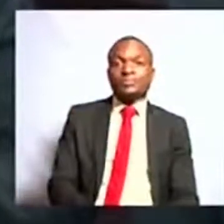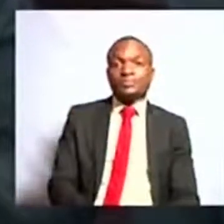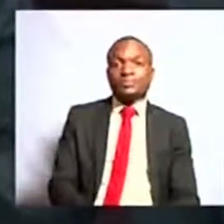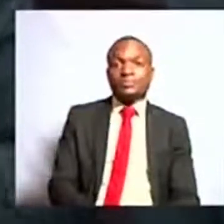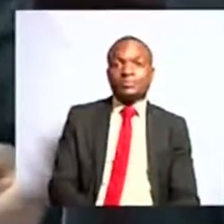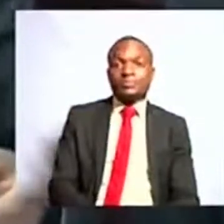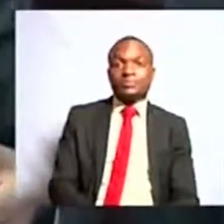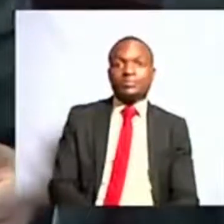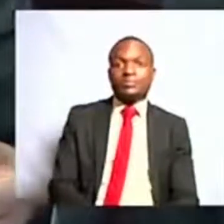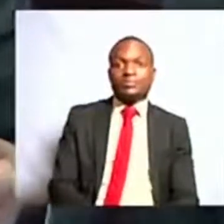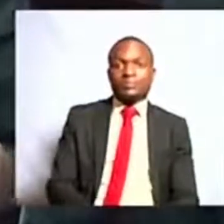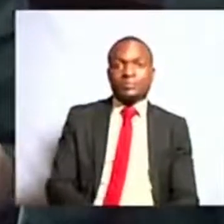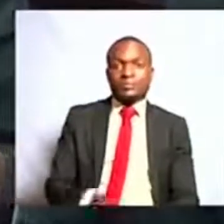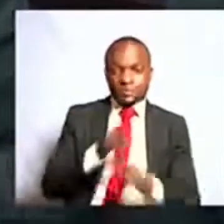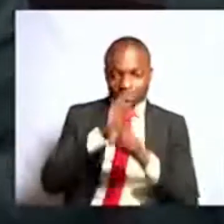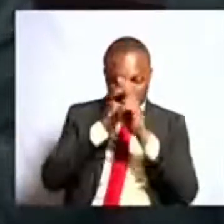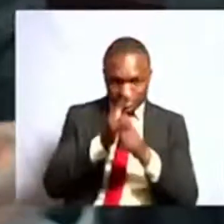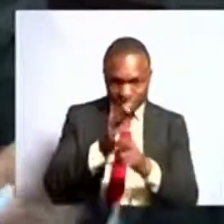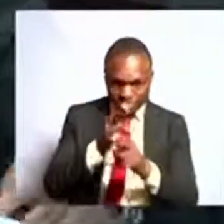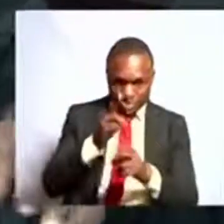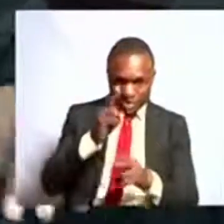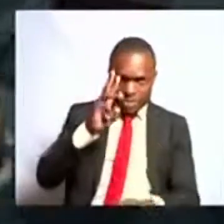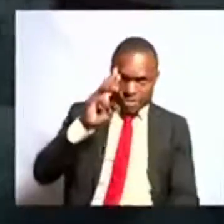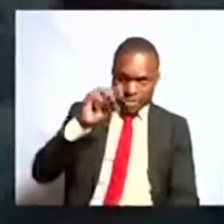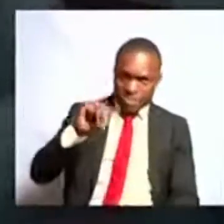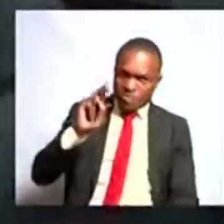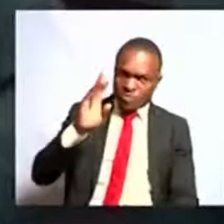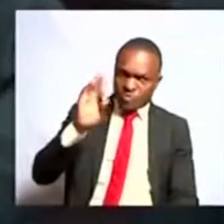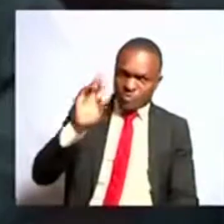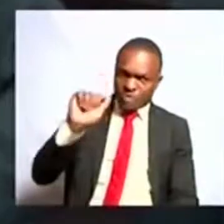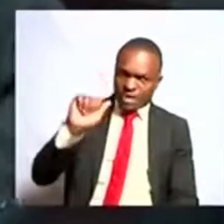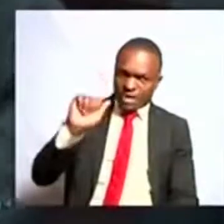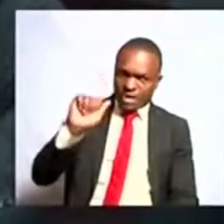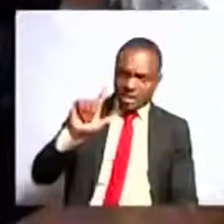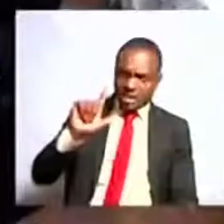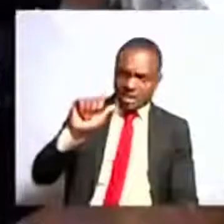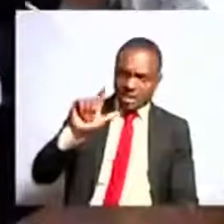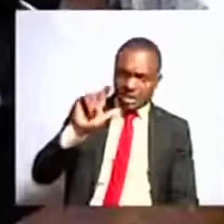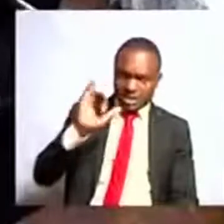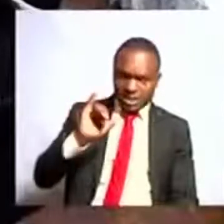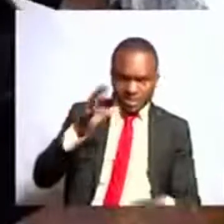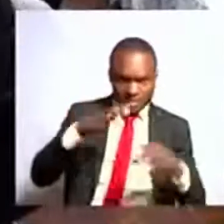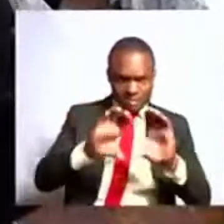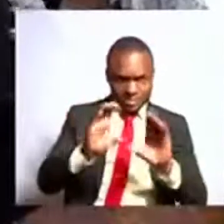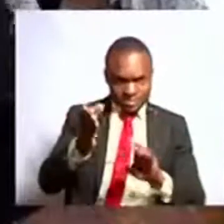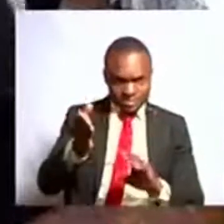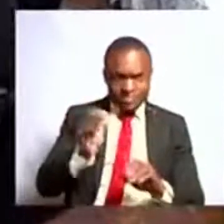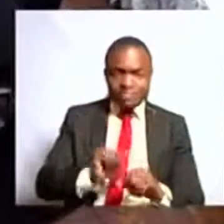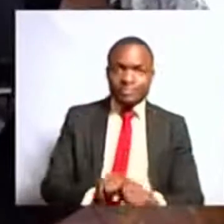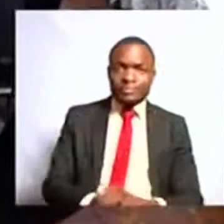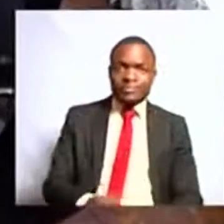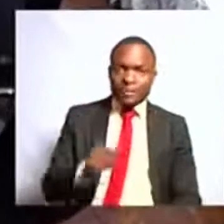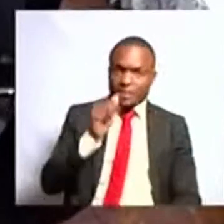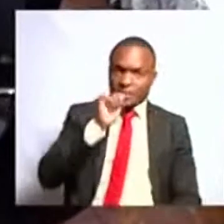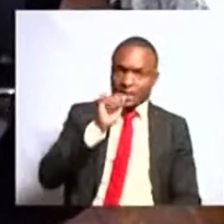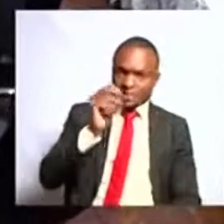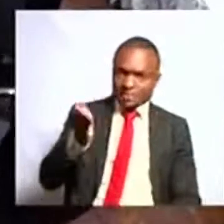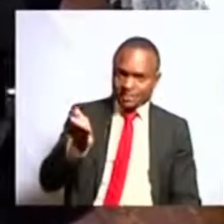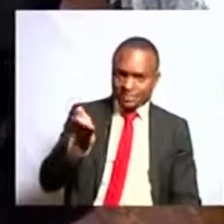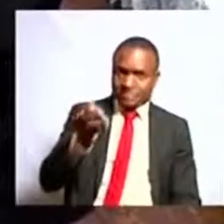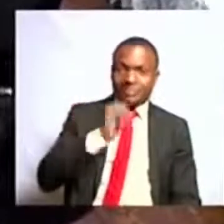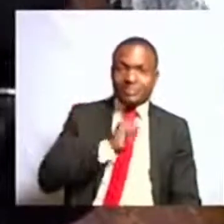Yeah, can you, Honorable Farley, proceed? I think the Chair. Mike. Okay,